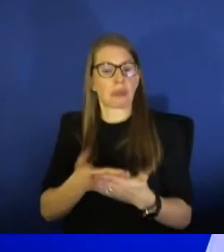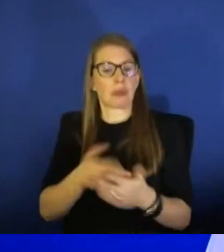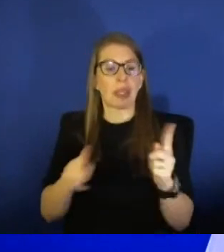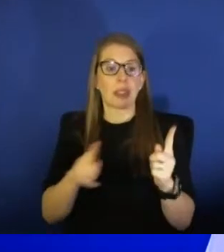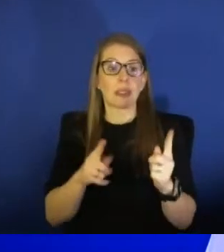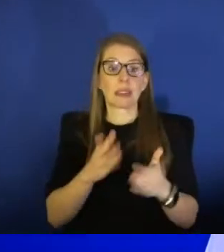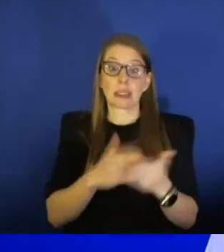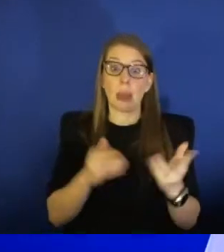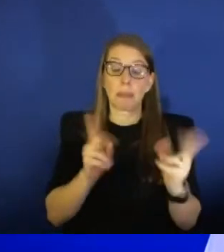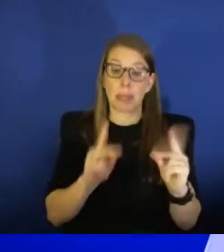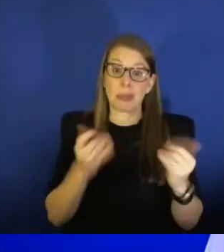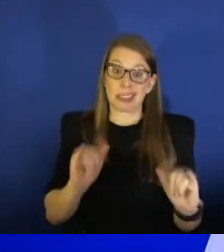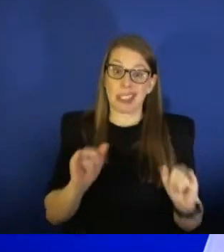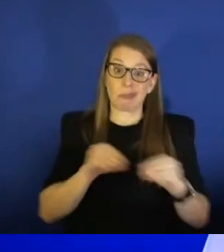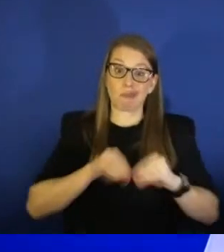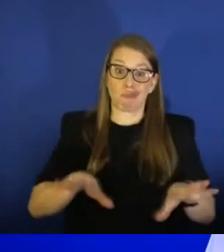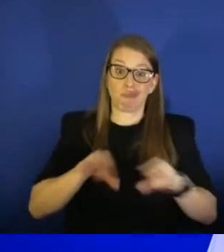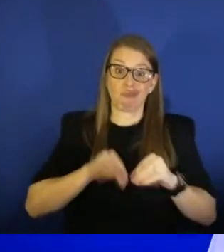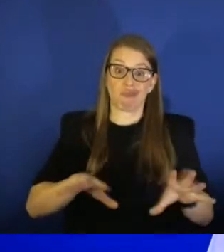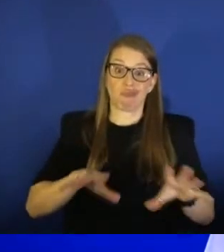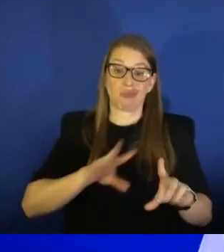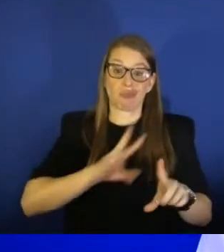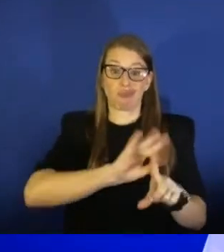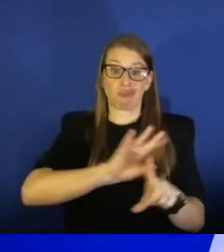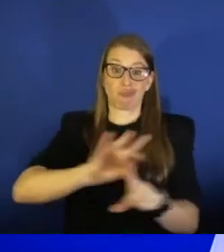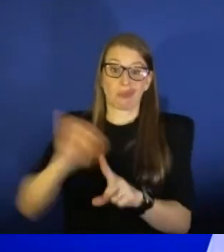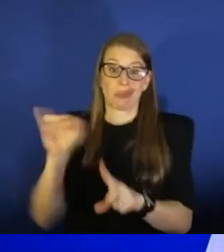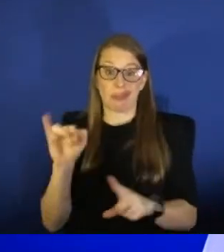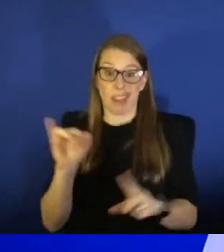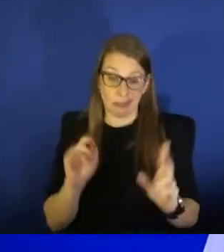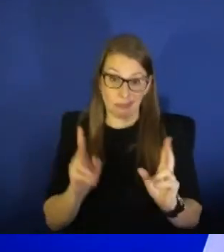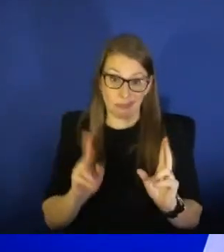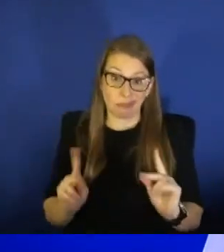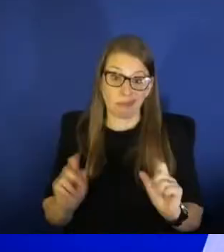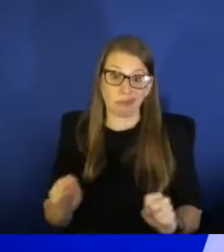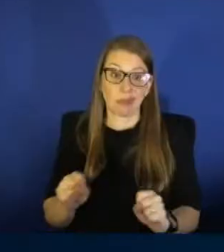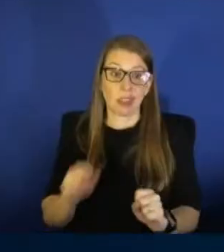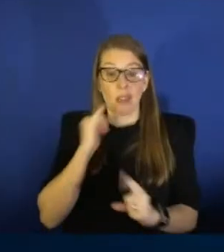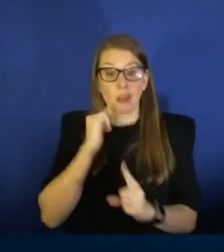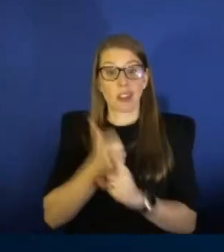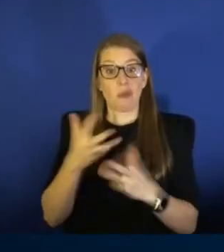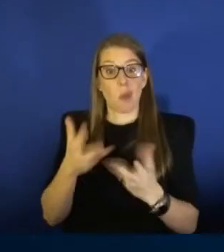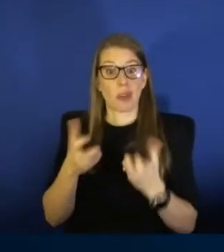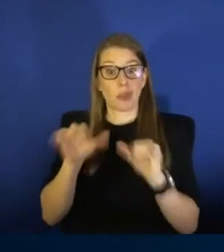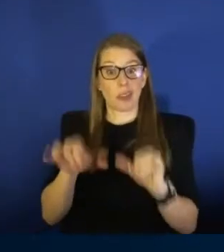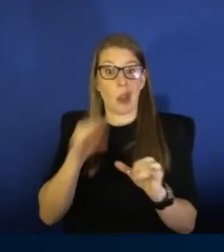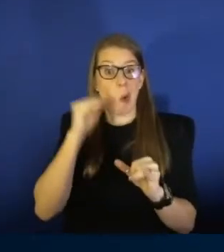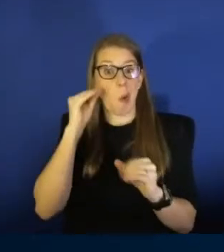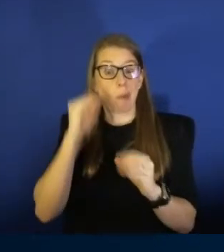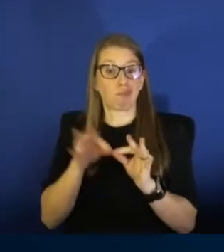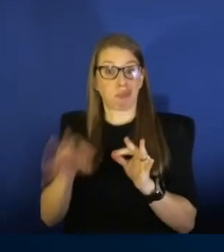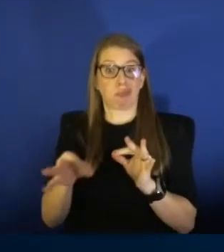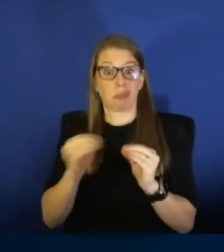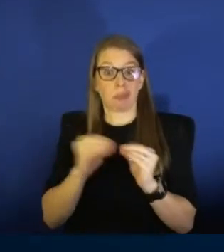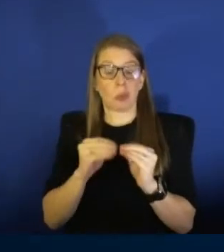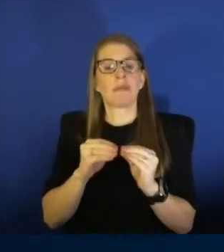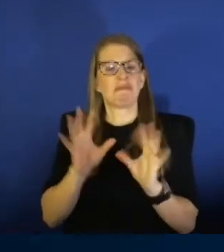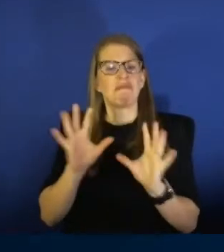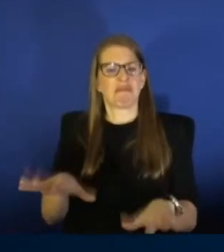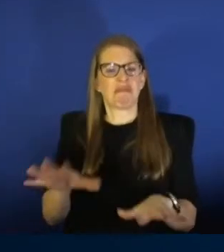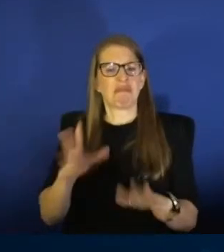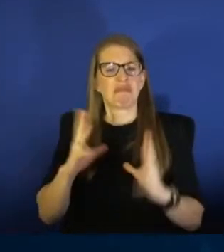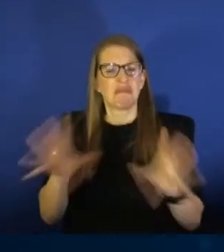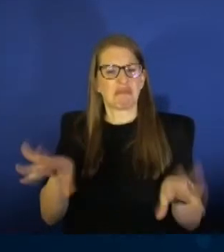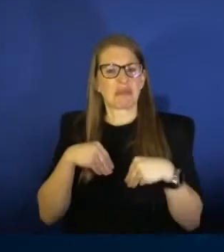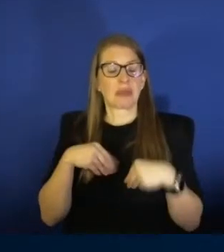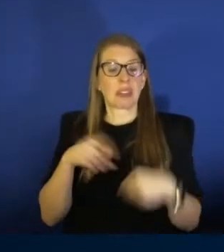virus and can still infect folks. So if you want to be safe, I'm all for it. All right. Well, Terry has a question for you. She says, is it now